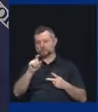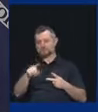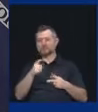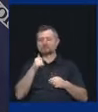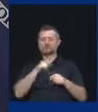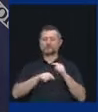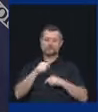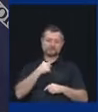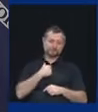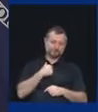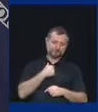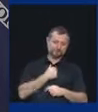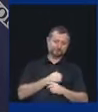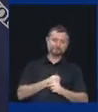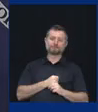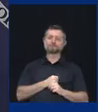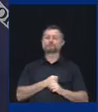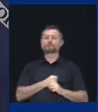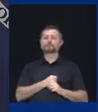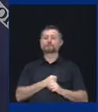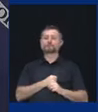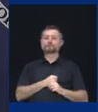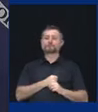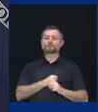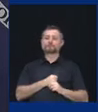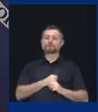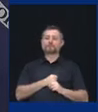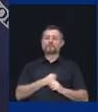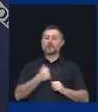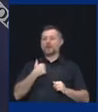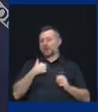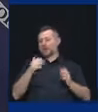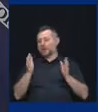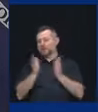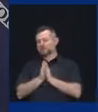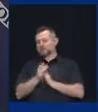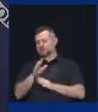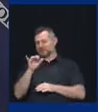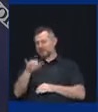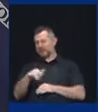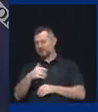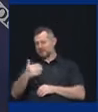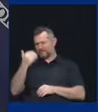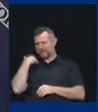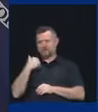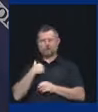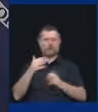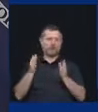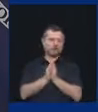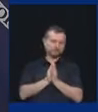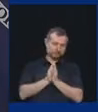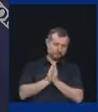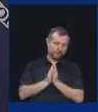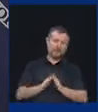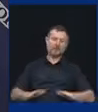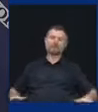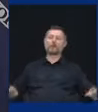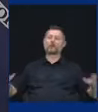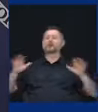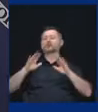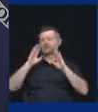What I'm asking, which I've asked before in the past, let's all focus, target these zip